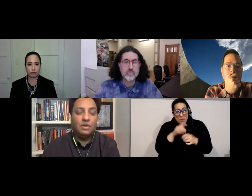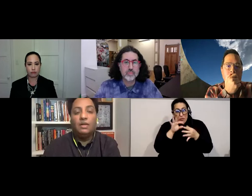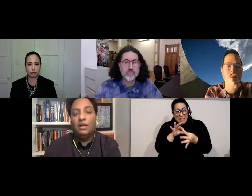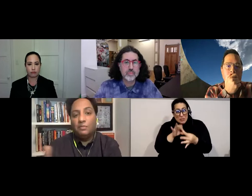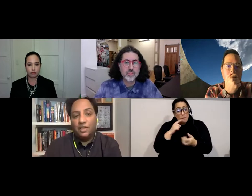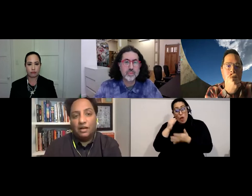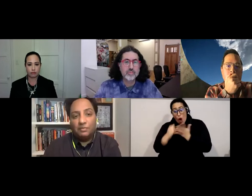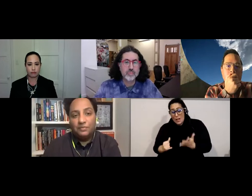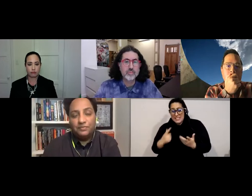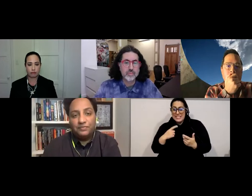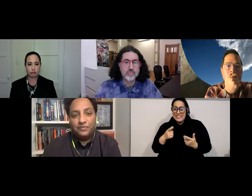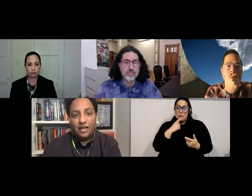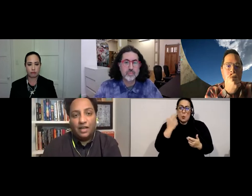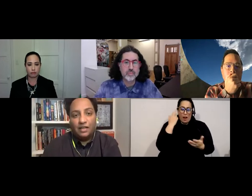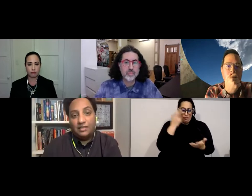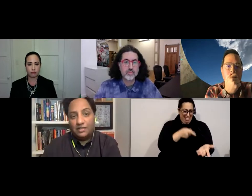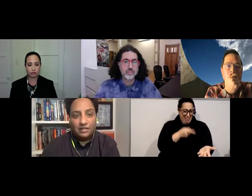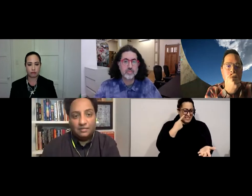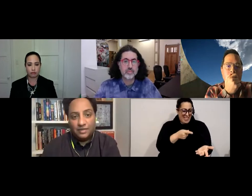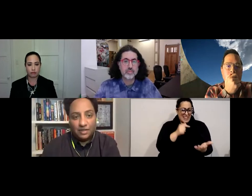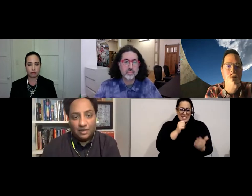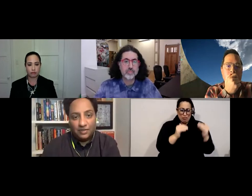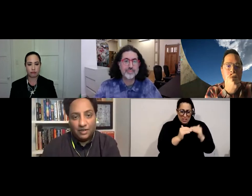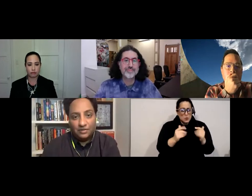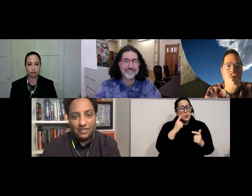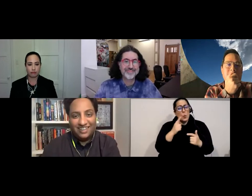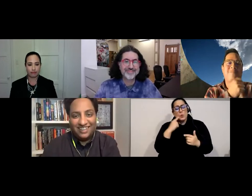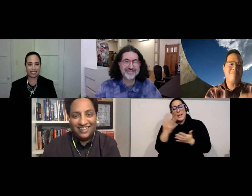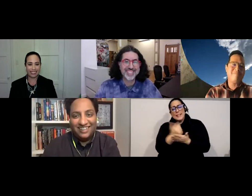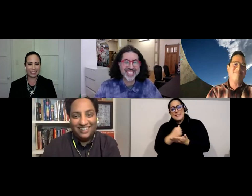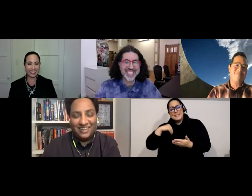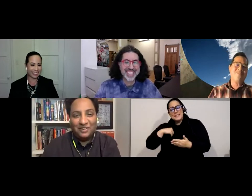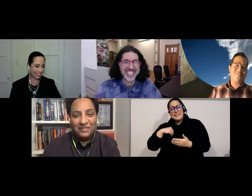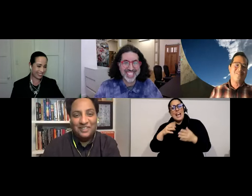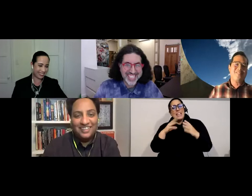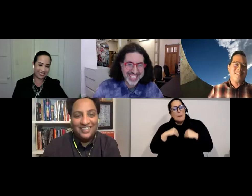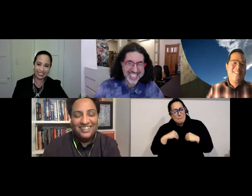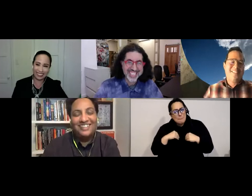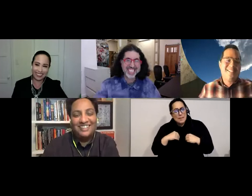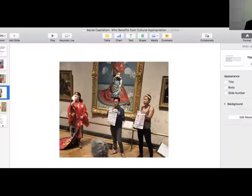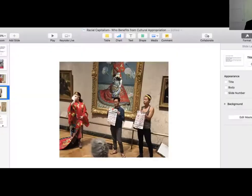side as well. But, um, uh, let's get to some music videos. So.